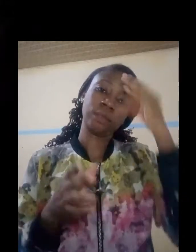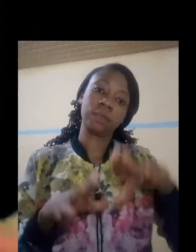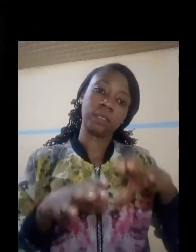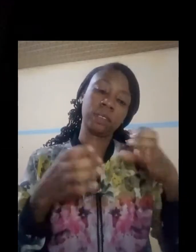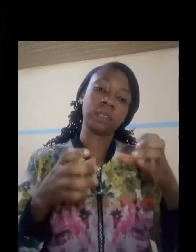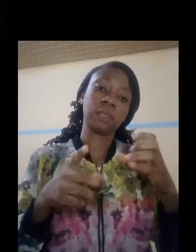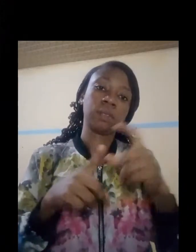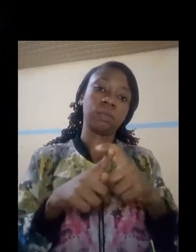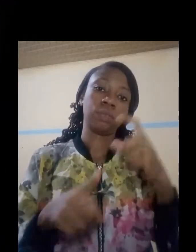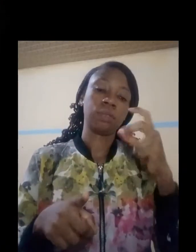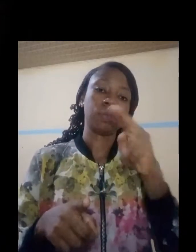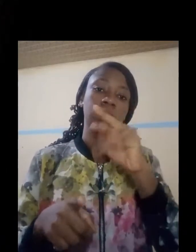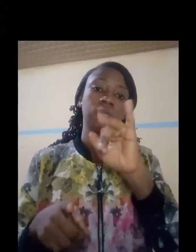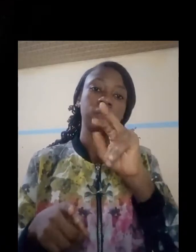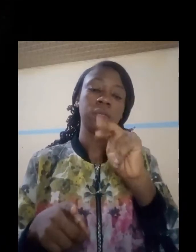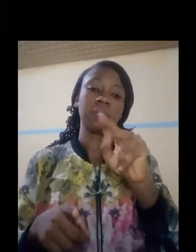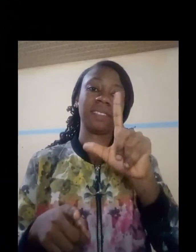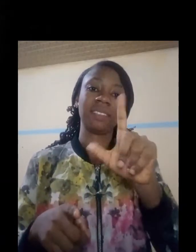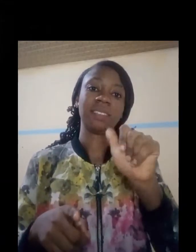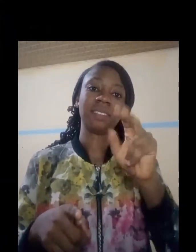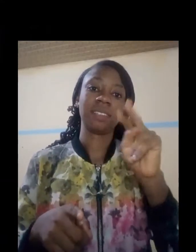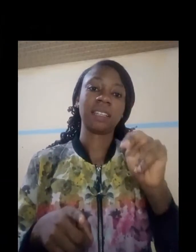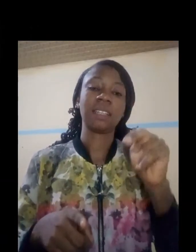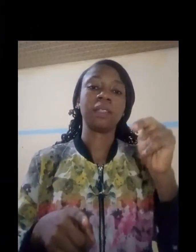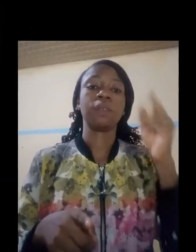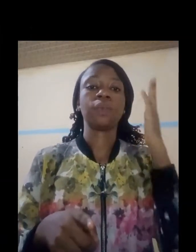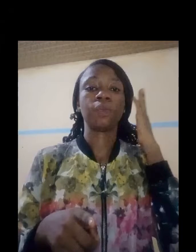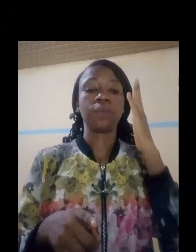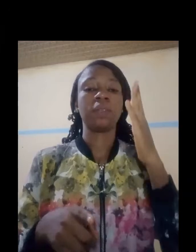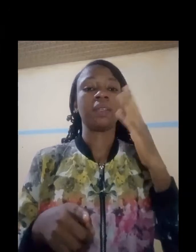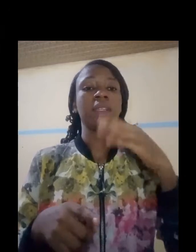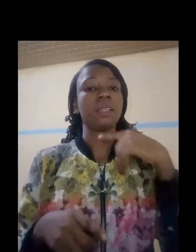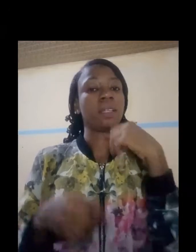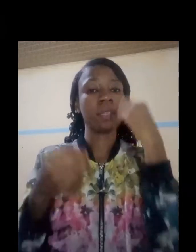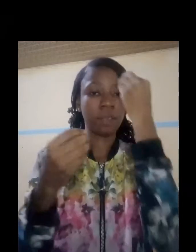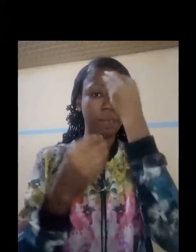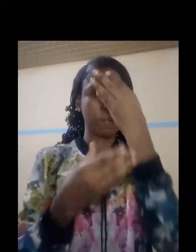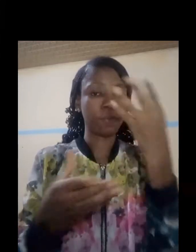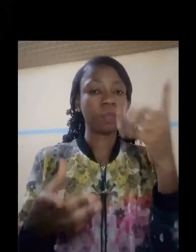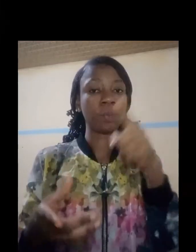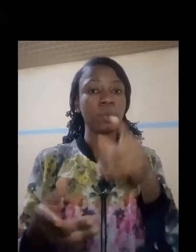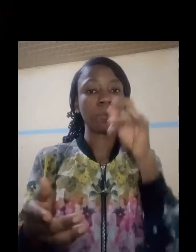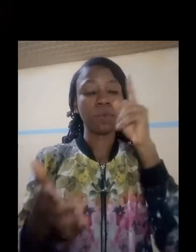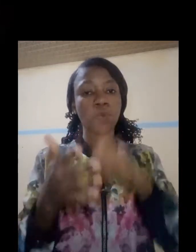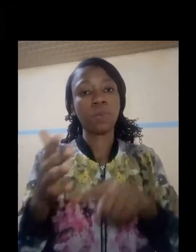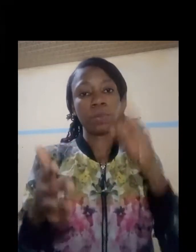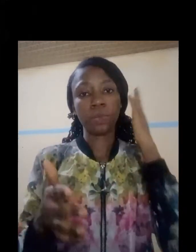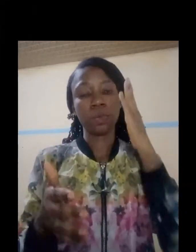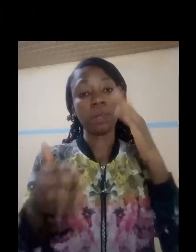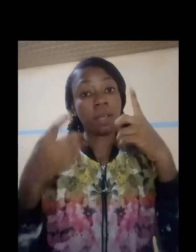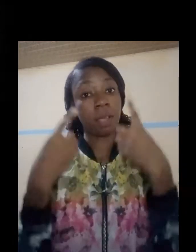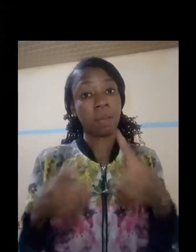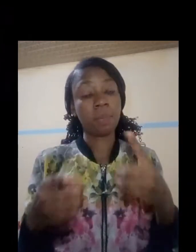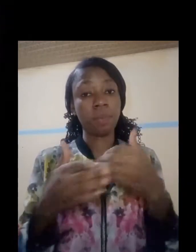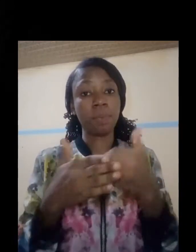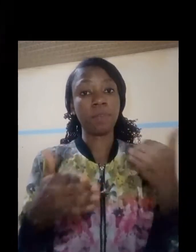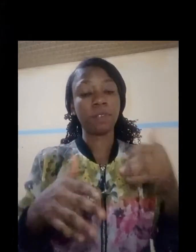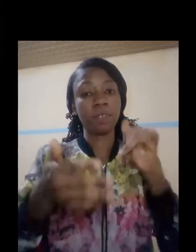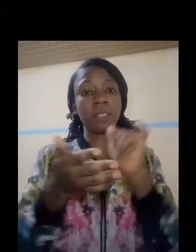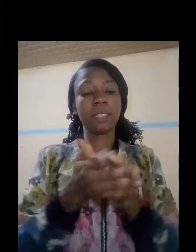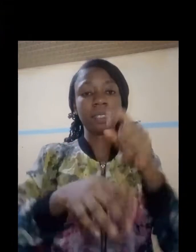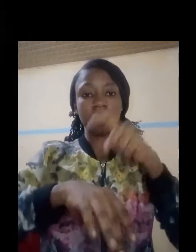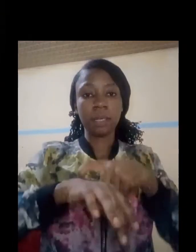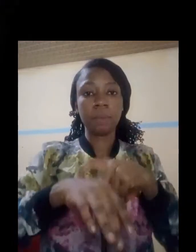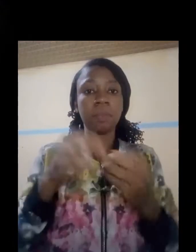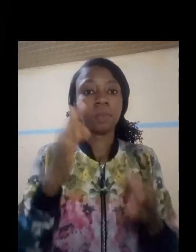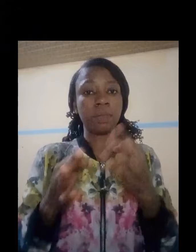we're going to be bringing you much of the details of what is going to happen between now and then. But if you want to know more,